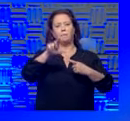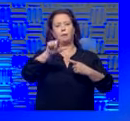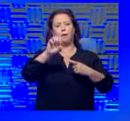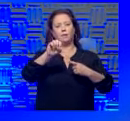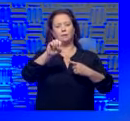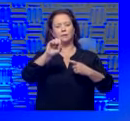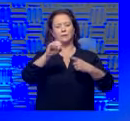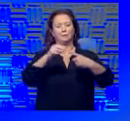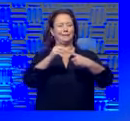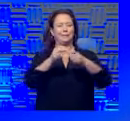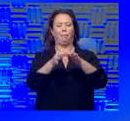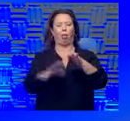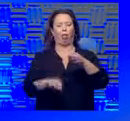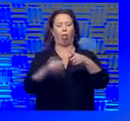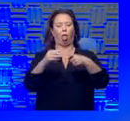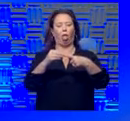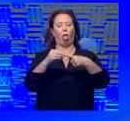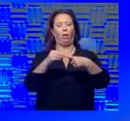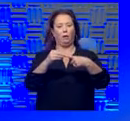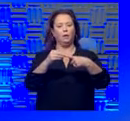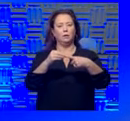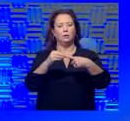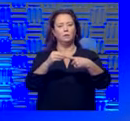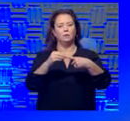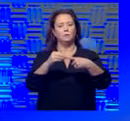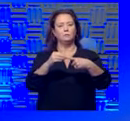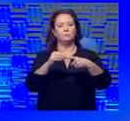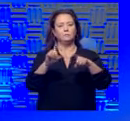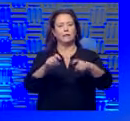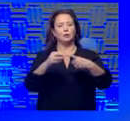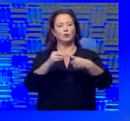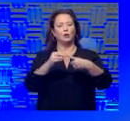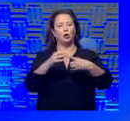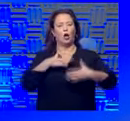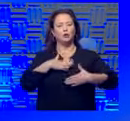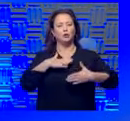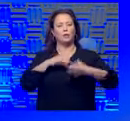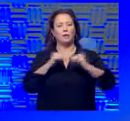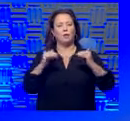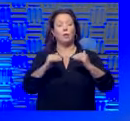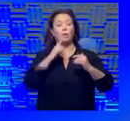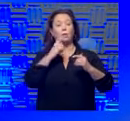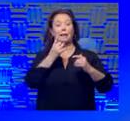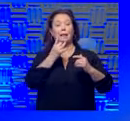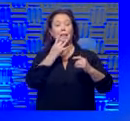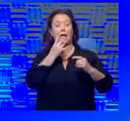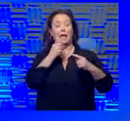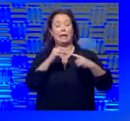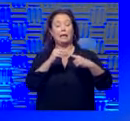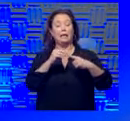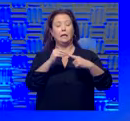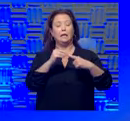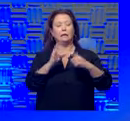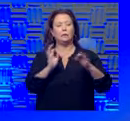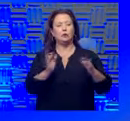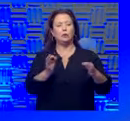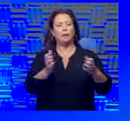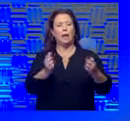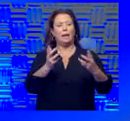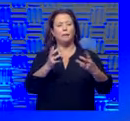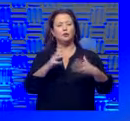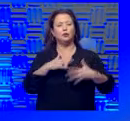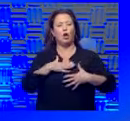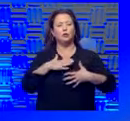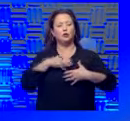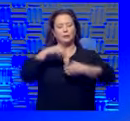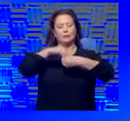is just a simple device that goes on your finger, and it's able to, through light, determine the amount of oxygen in your